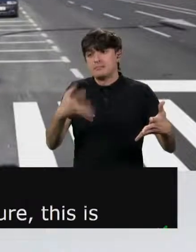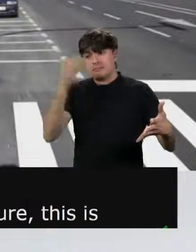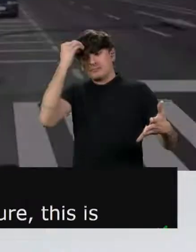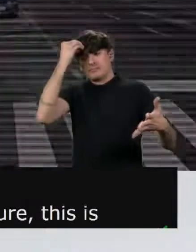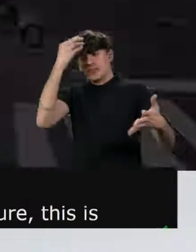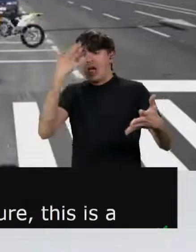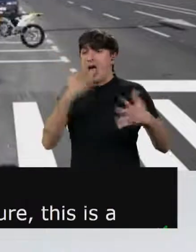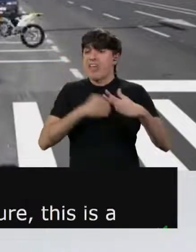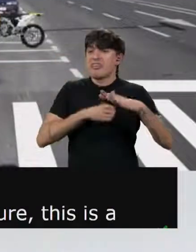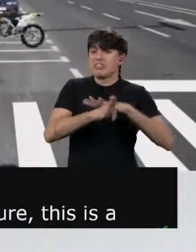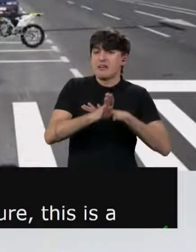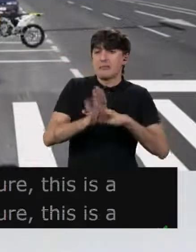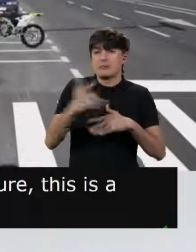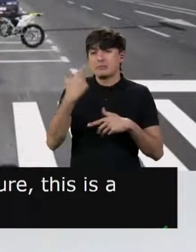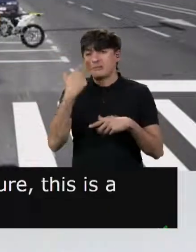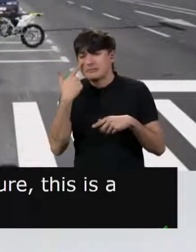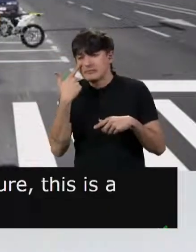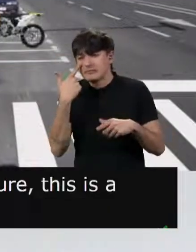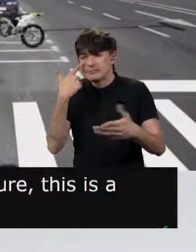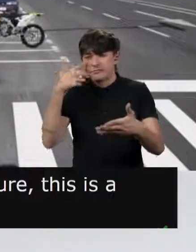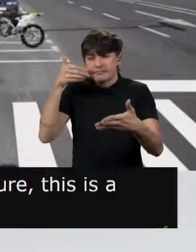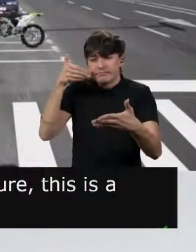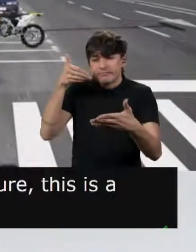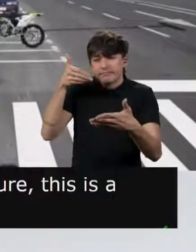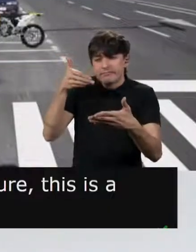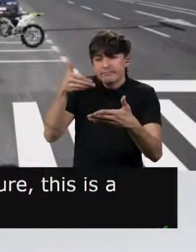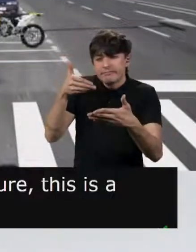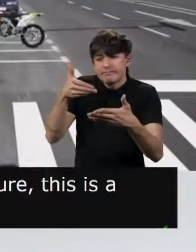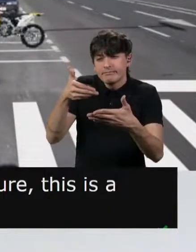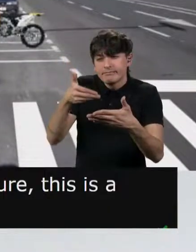crosswalk, an accessible street.